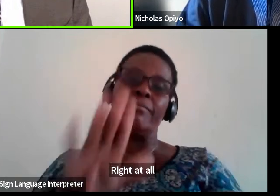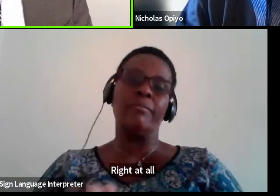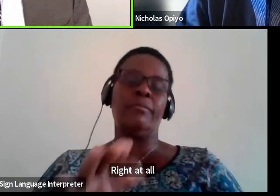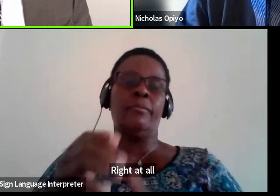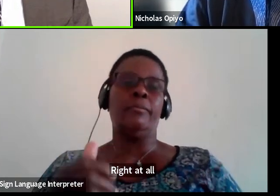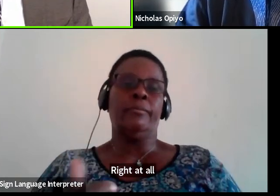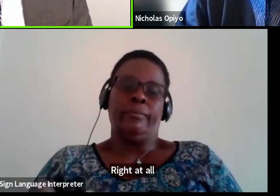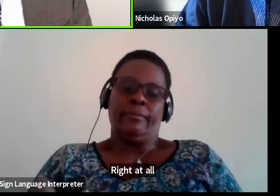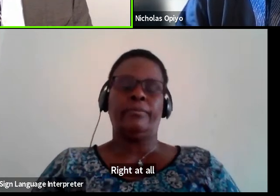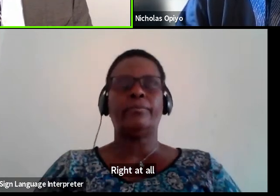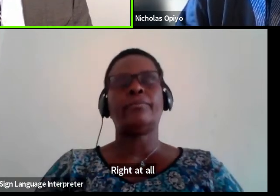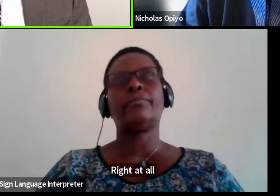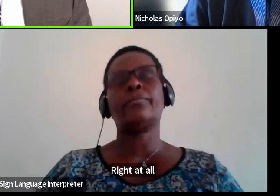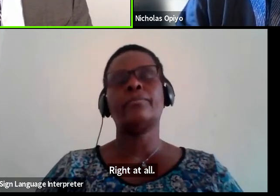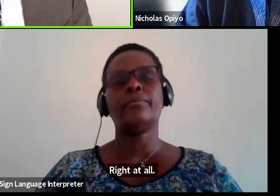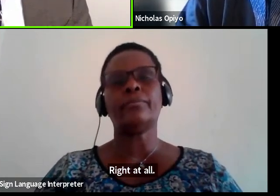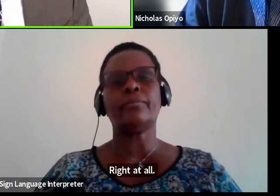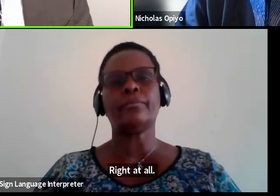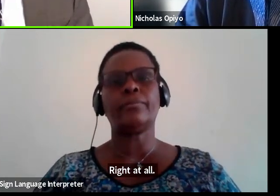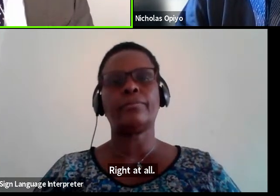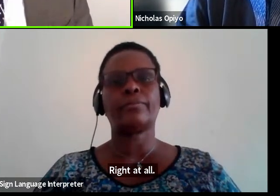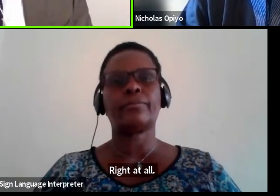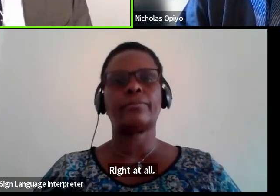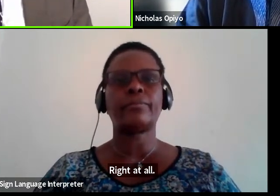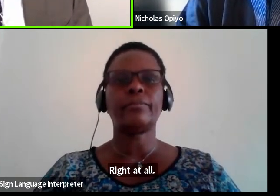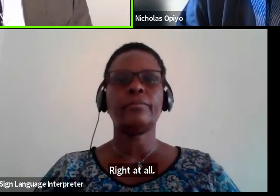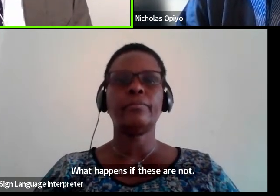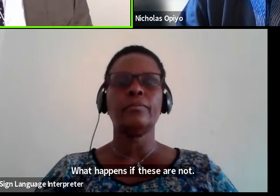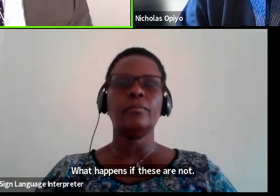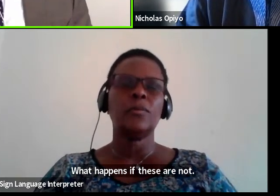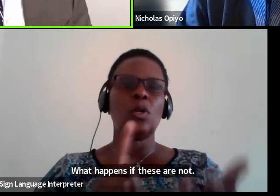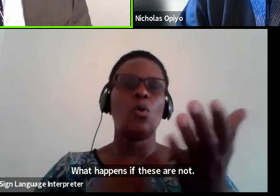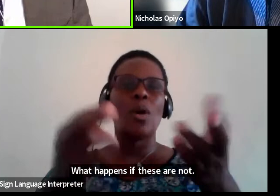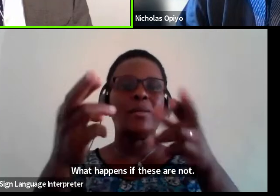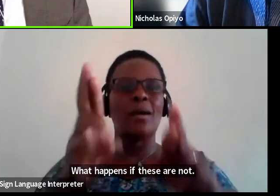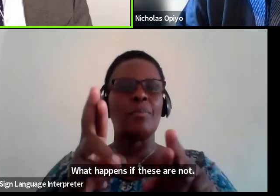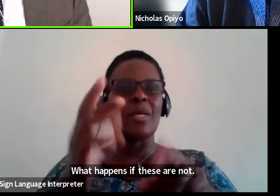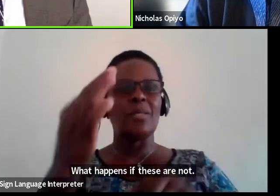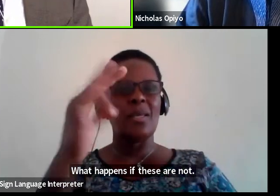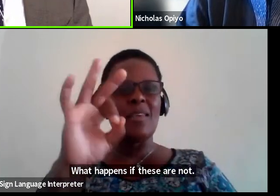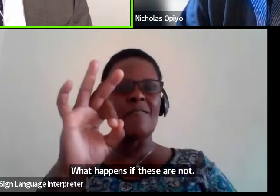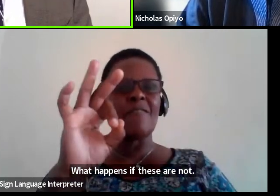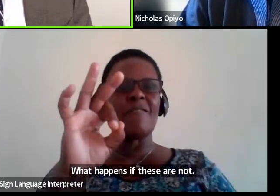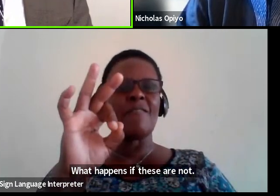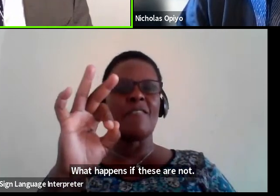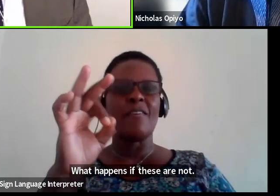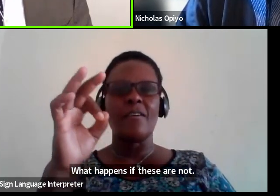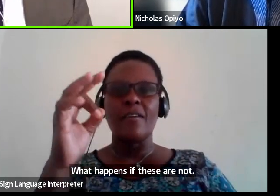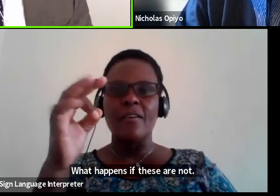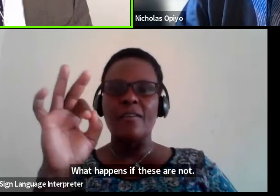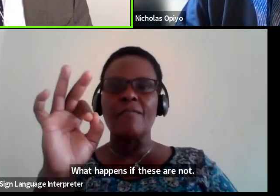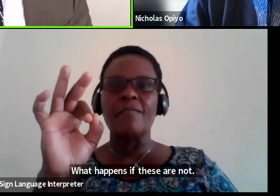if these are not domestic, if it's not in your country?